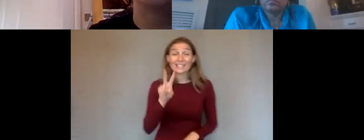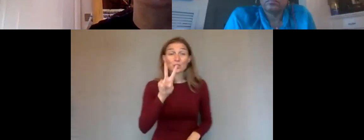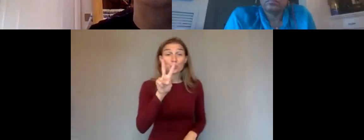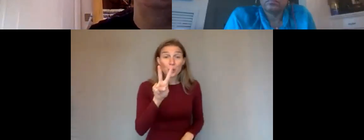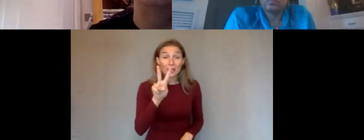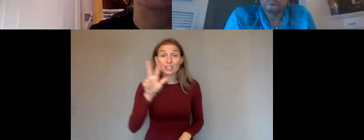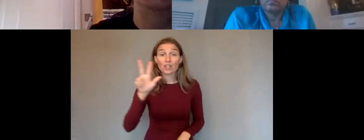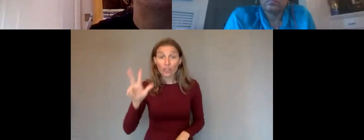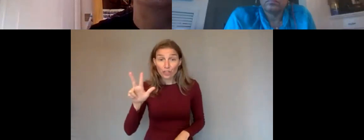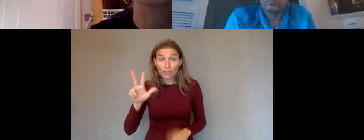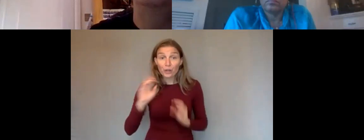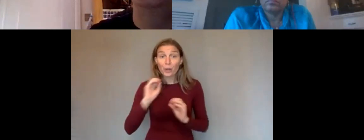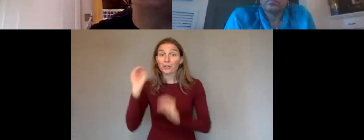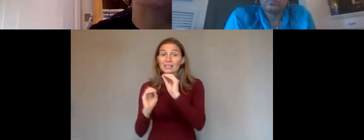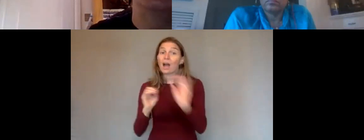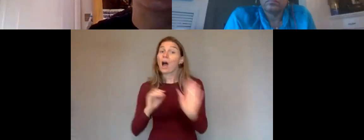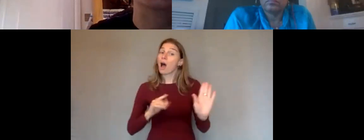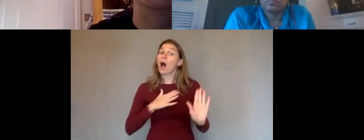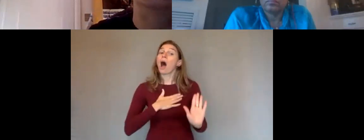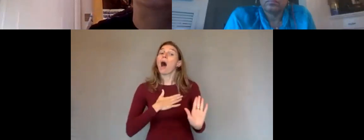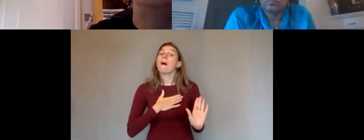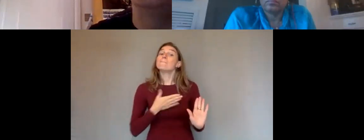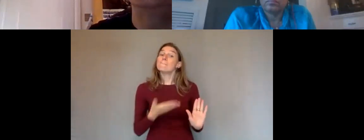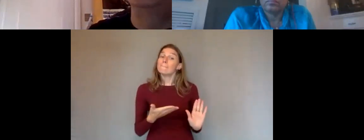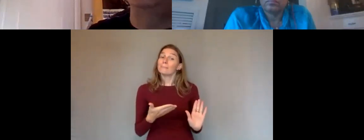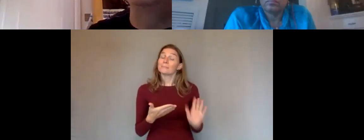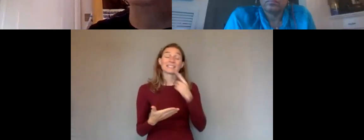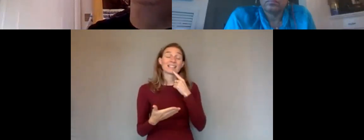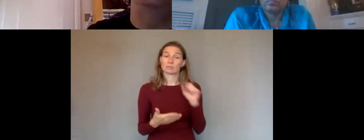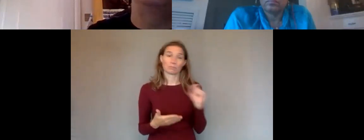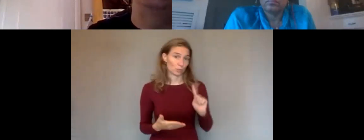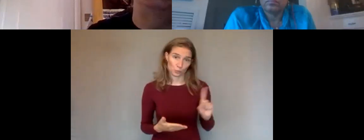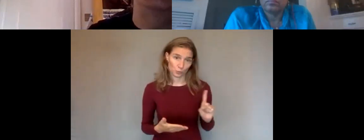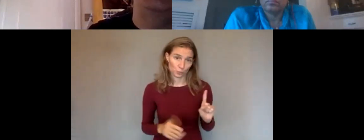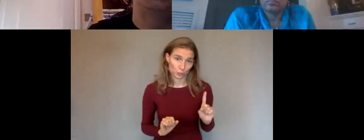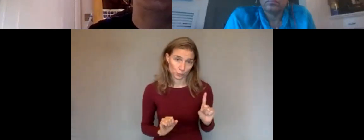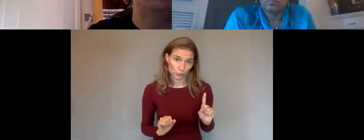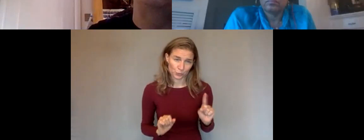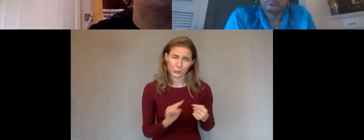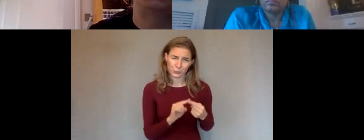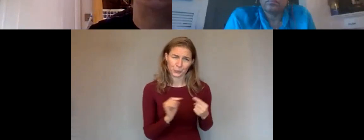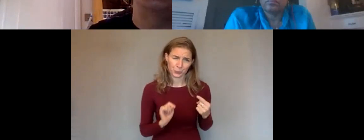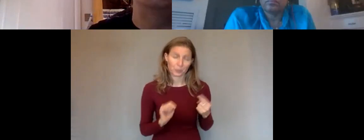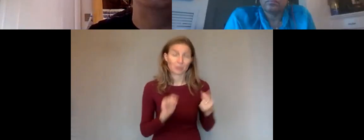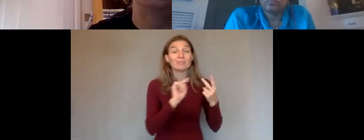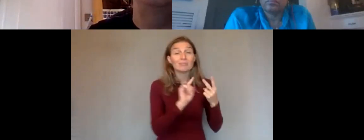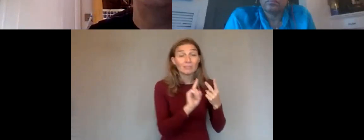would actually admit to this, said no. And the other number is